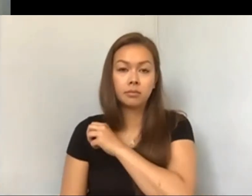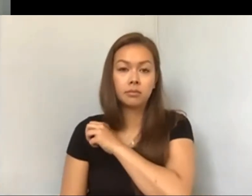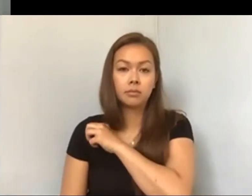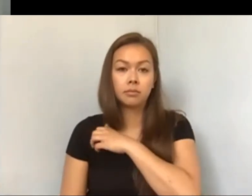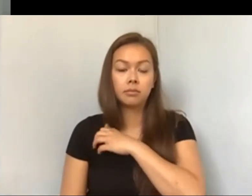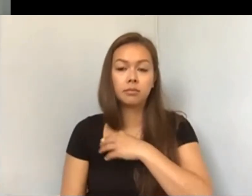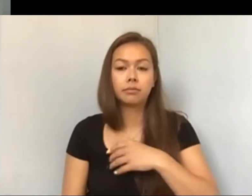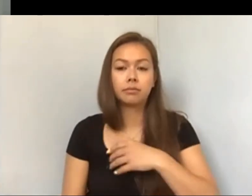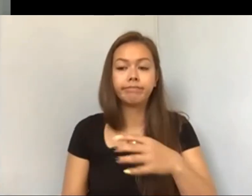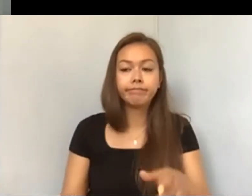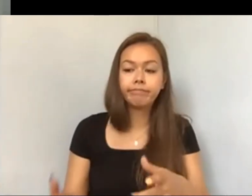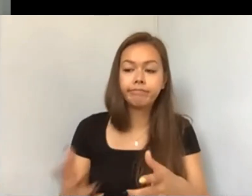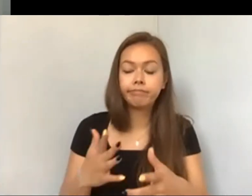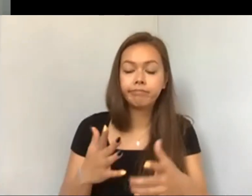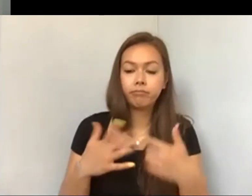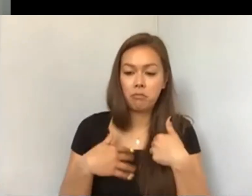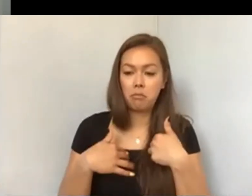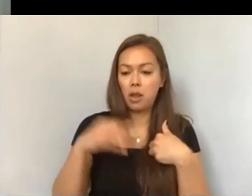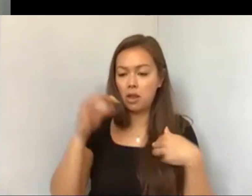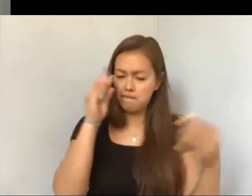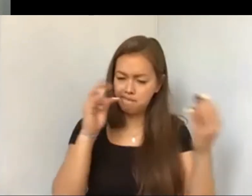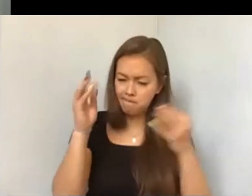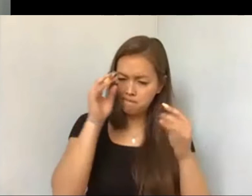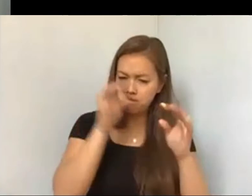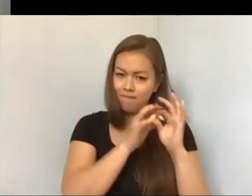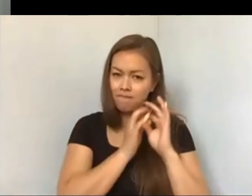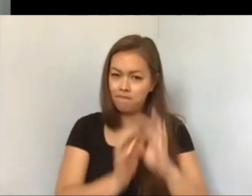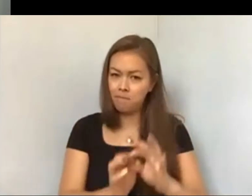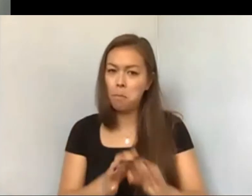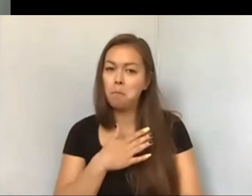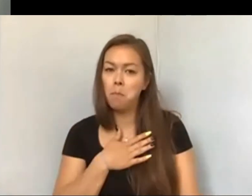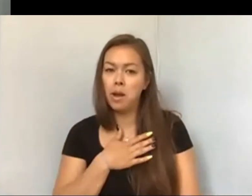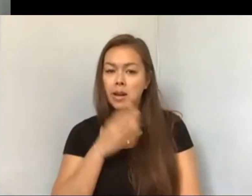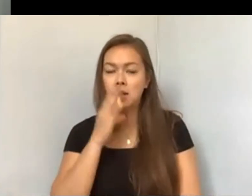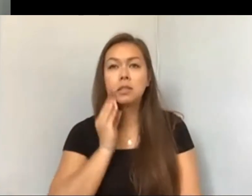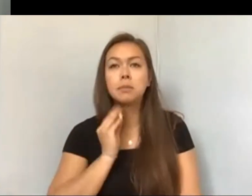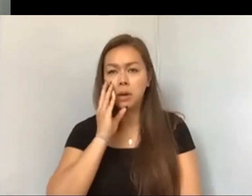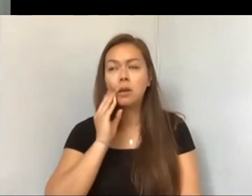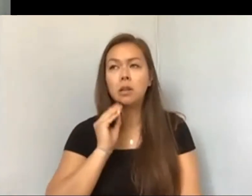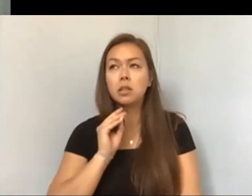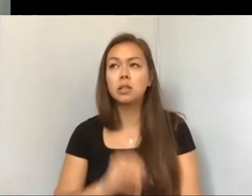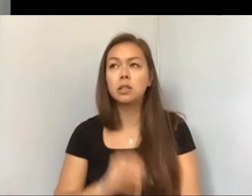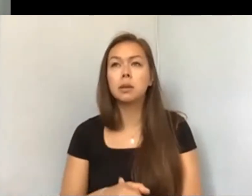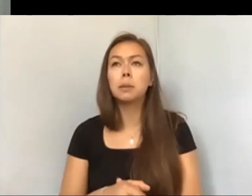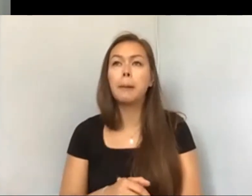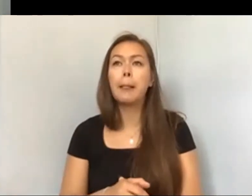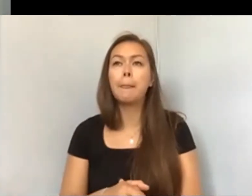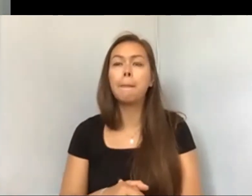experiences. There's this thing that happens that I notice when